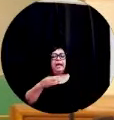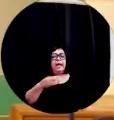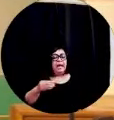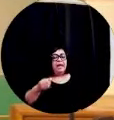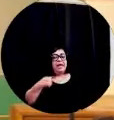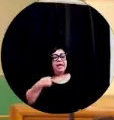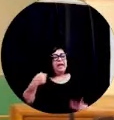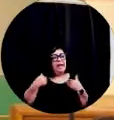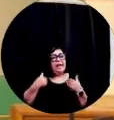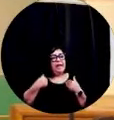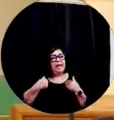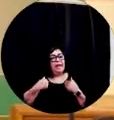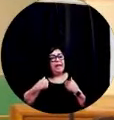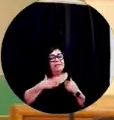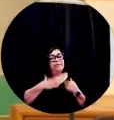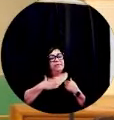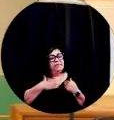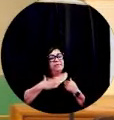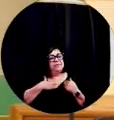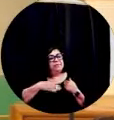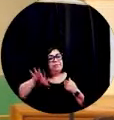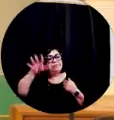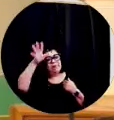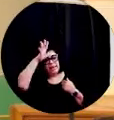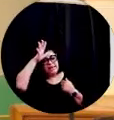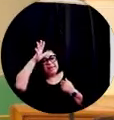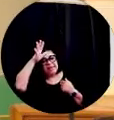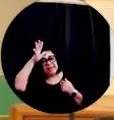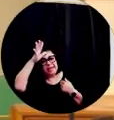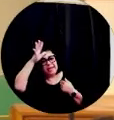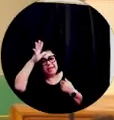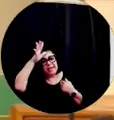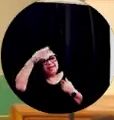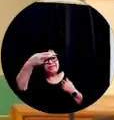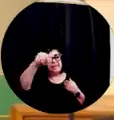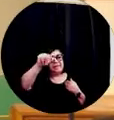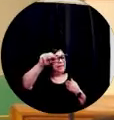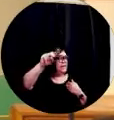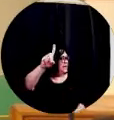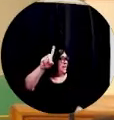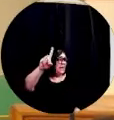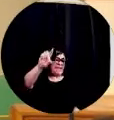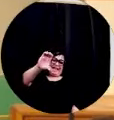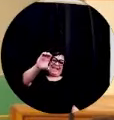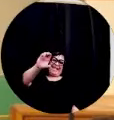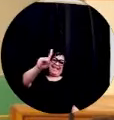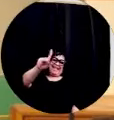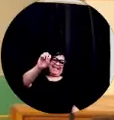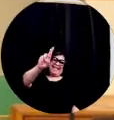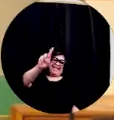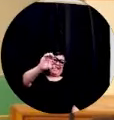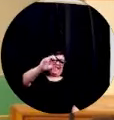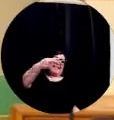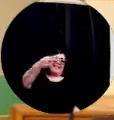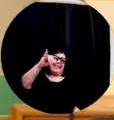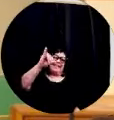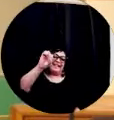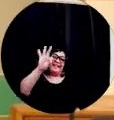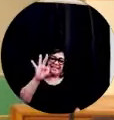But I have two things anyway. I have his memory of sitting over here. And so if you see me looking over there, I'm looking at my